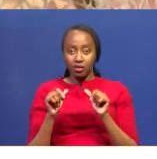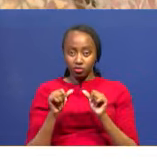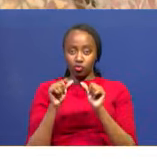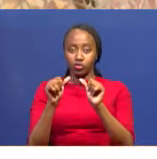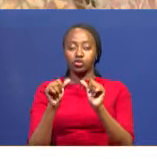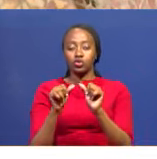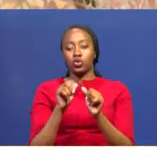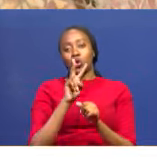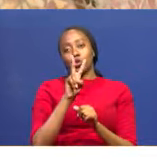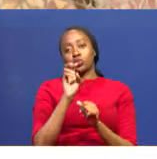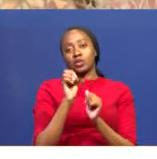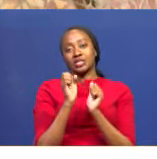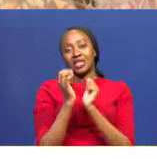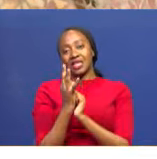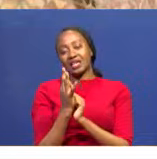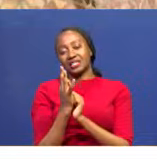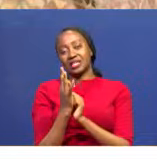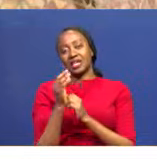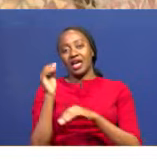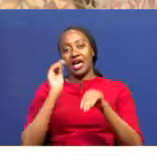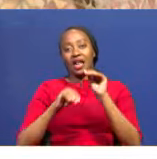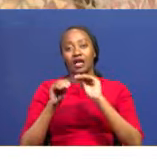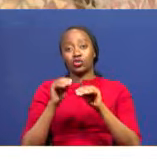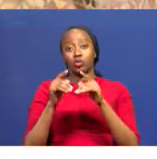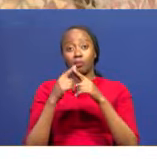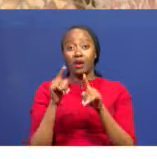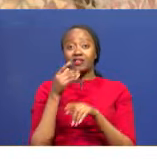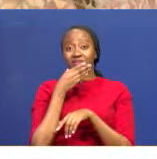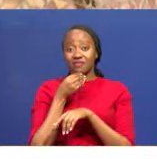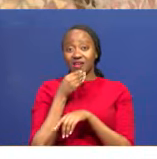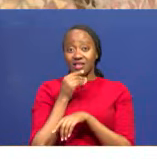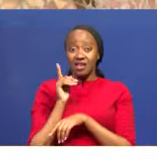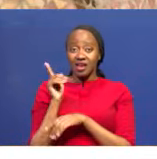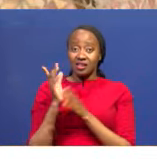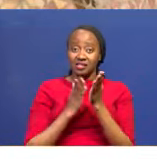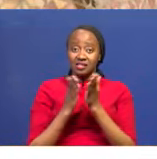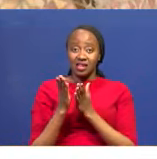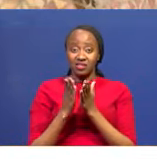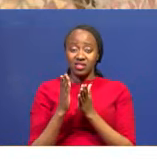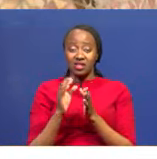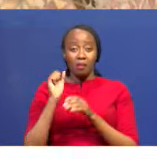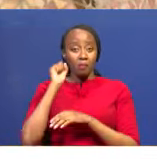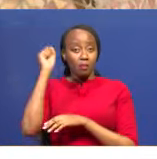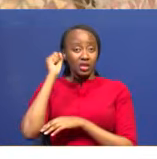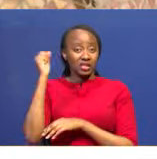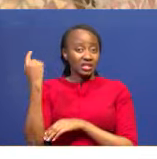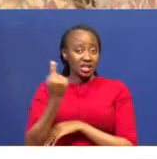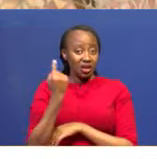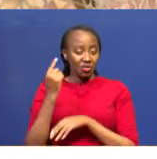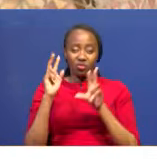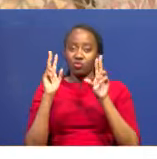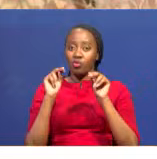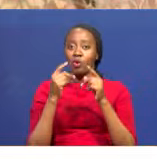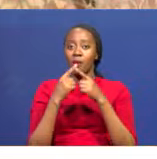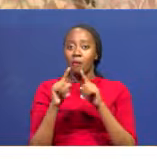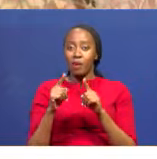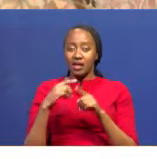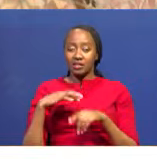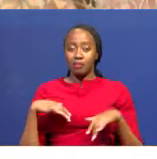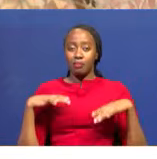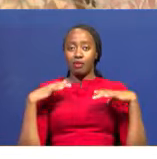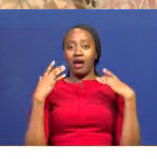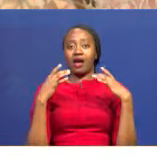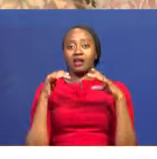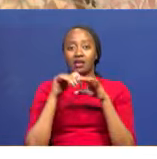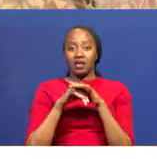of the 2013 elections. My father's service was not confined to politics alone. His greatest pride lay in his